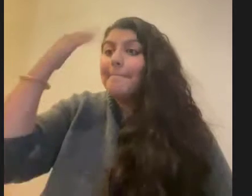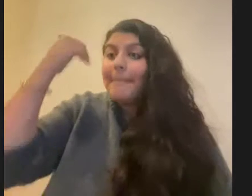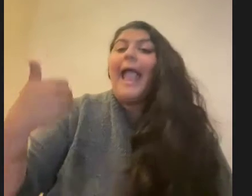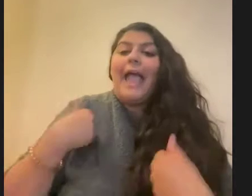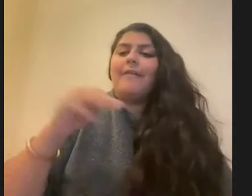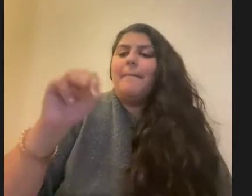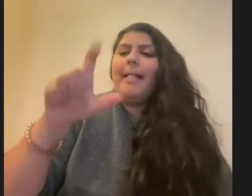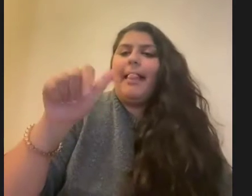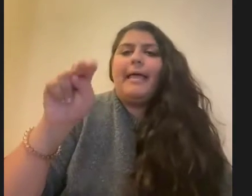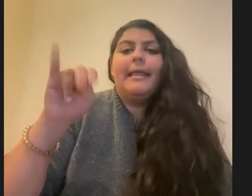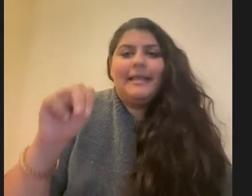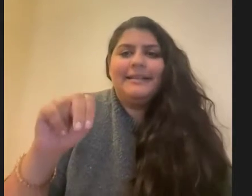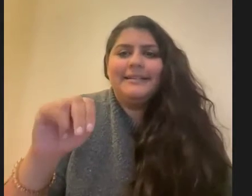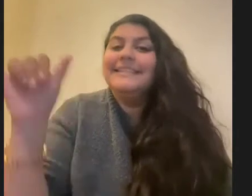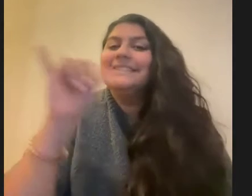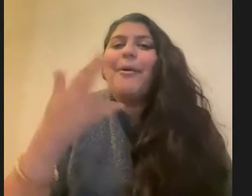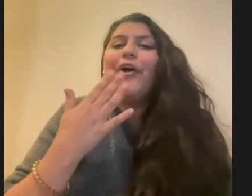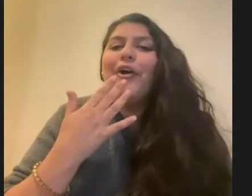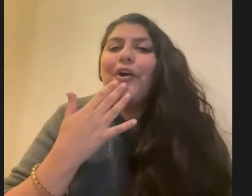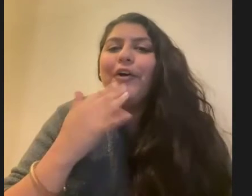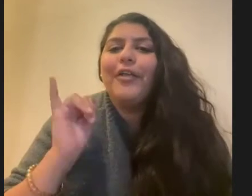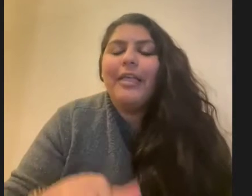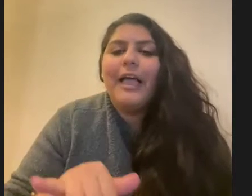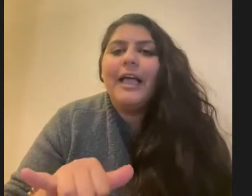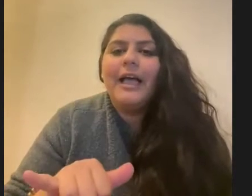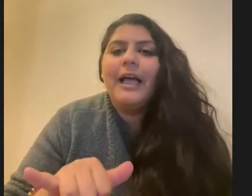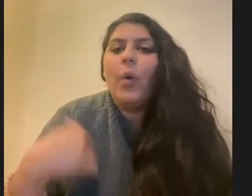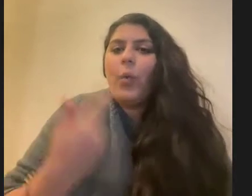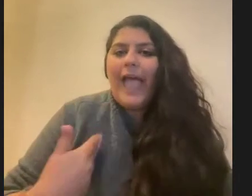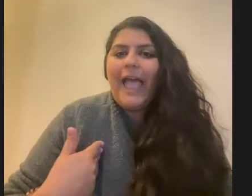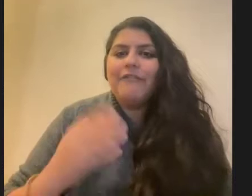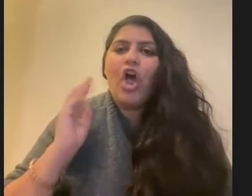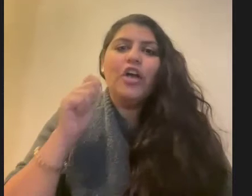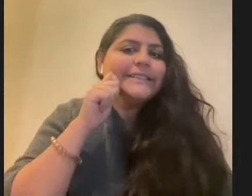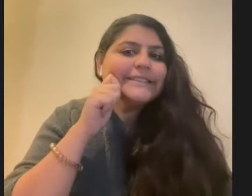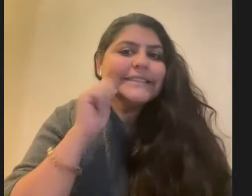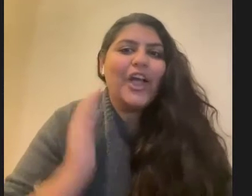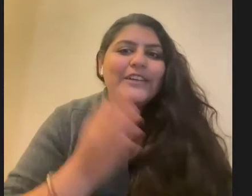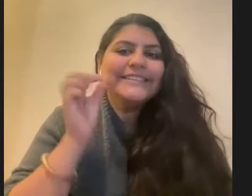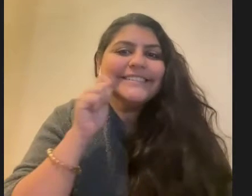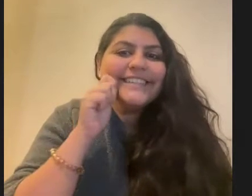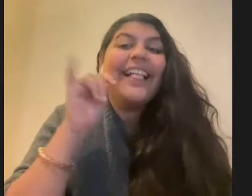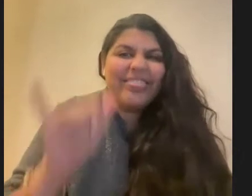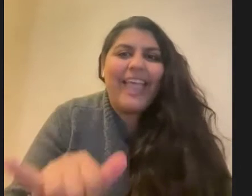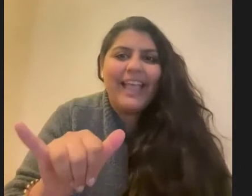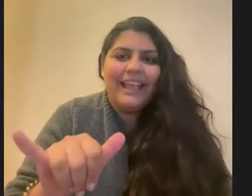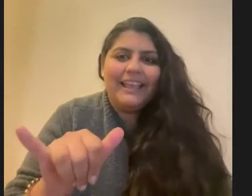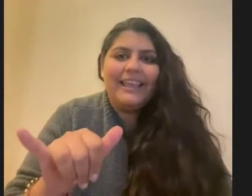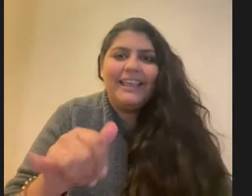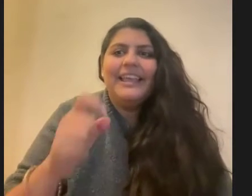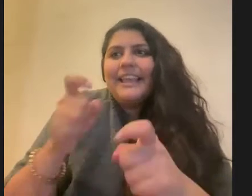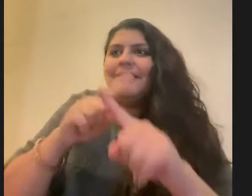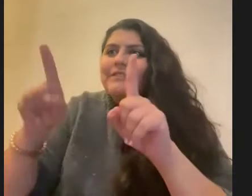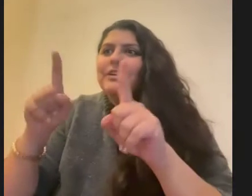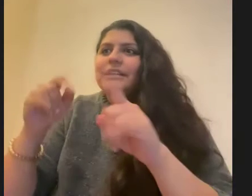melanin. So like the same pigment that we have in our skin that gives individuals different skin